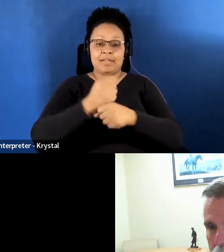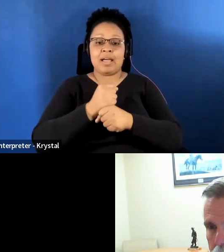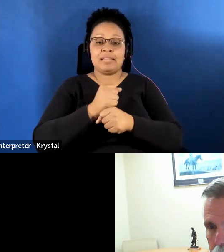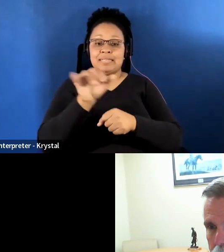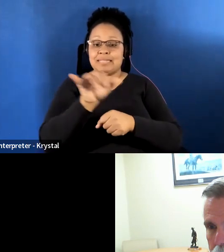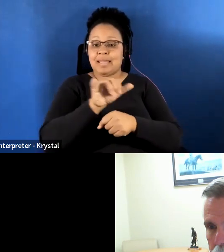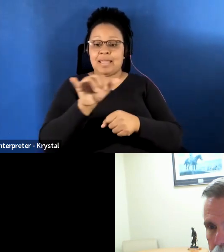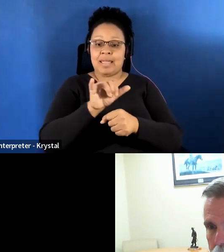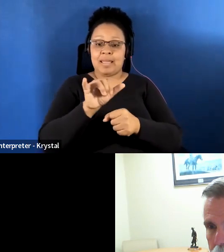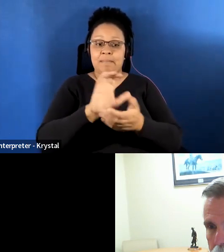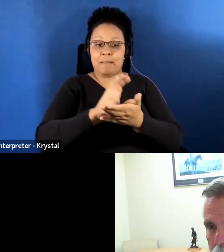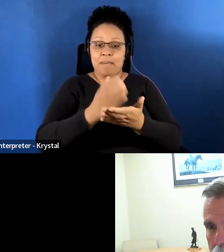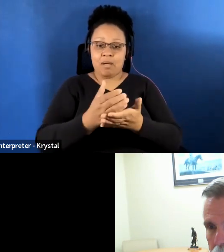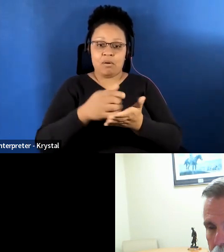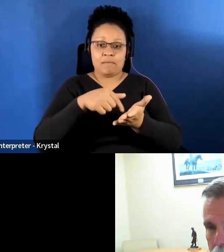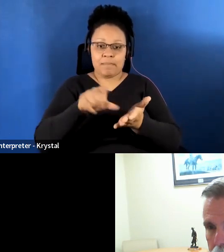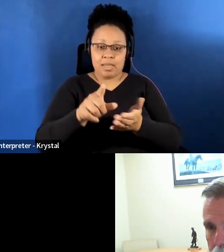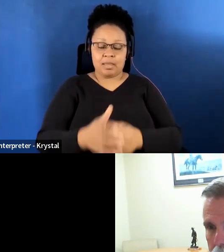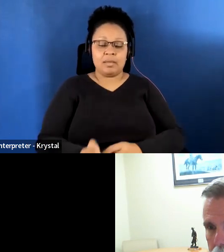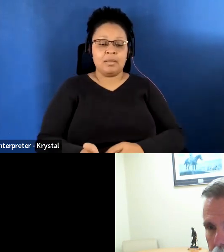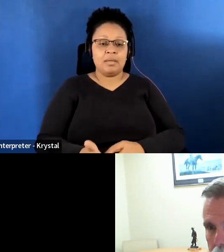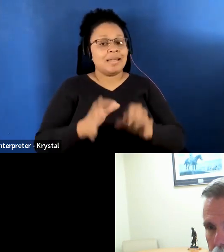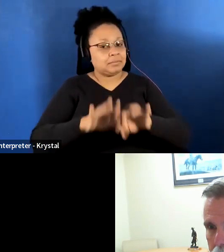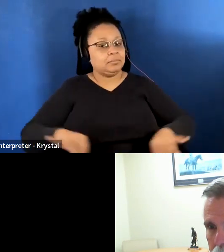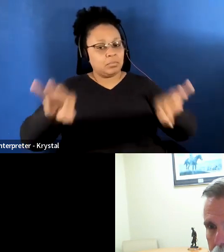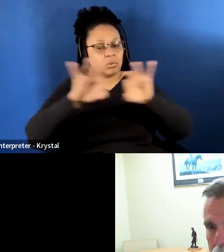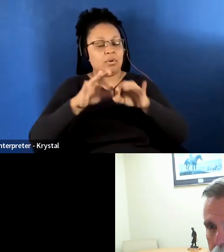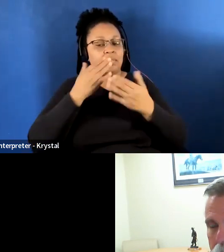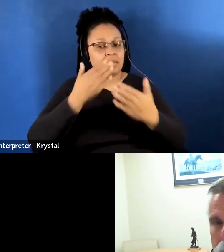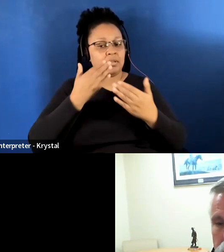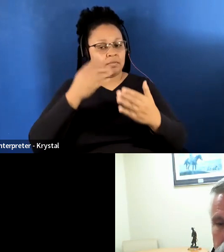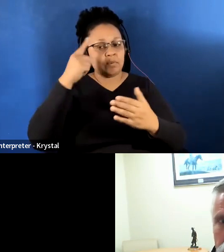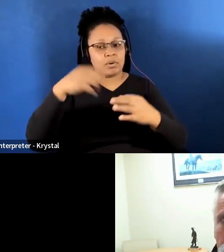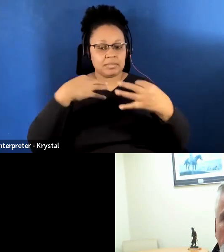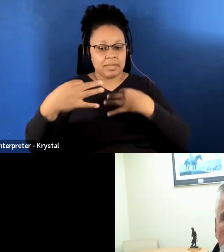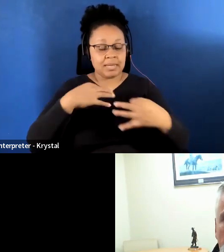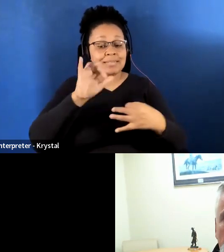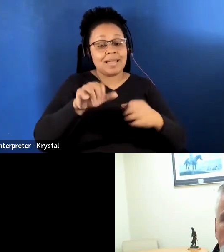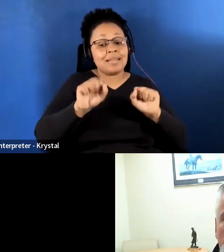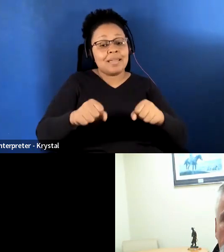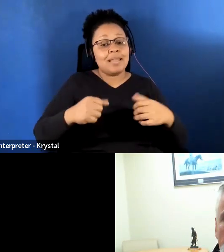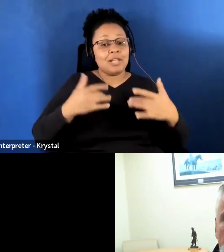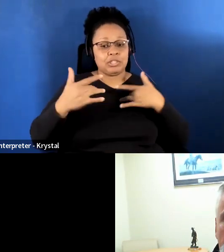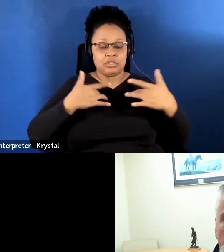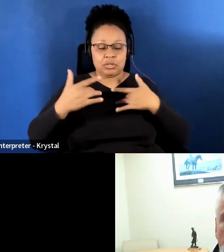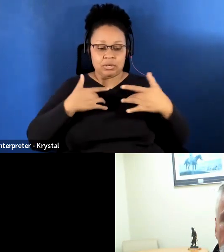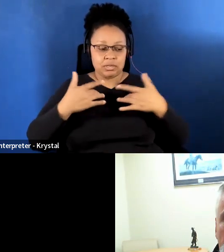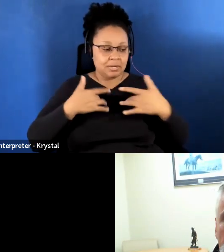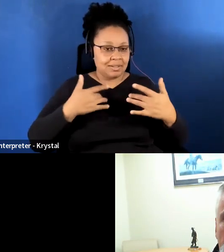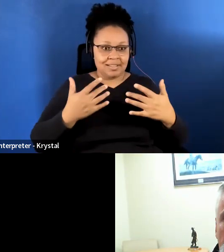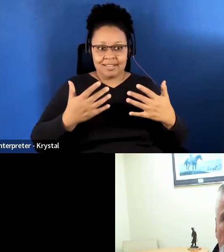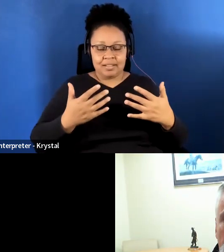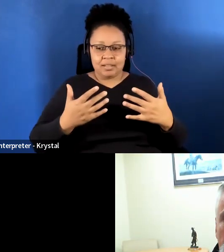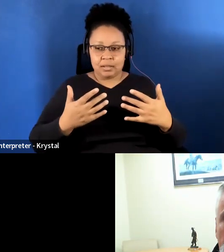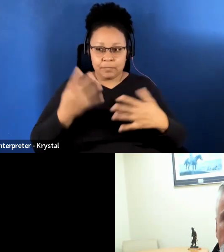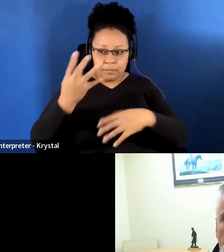really important. Thank you, Rick, for making that distinction, because that can be a concern if you were to start talking